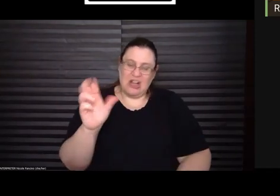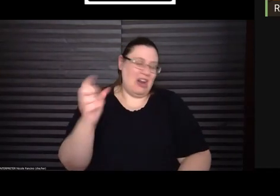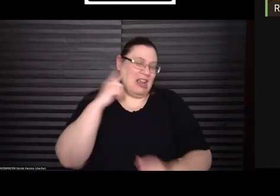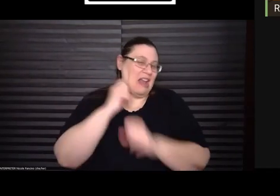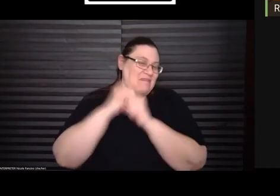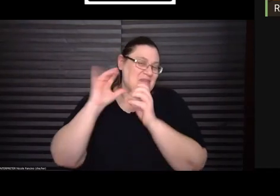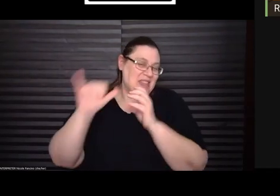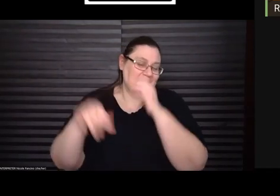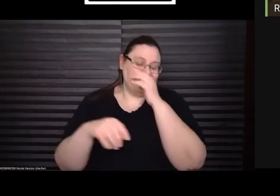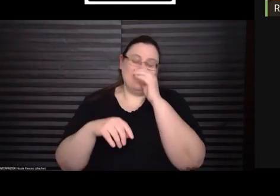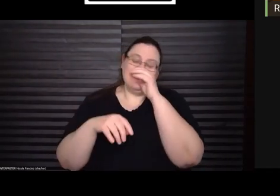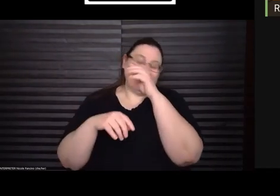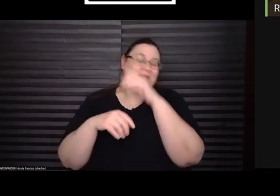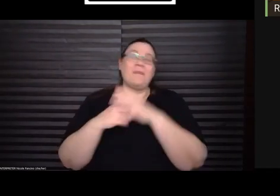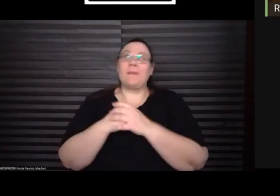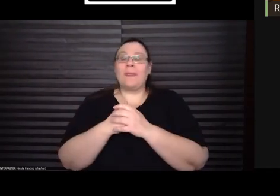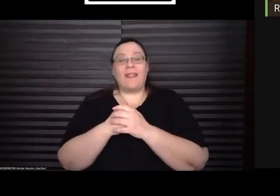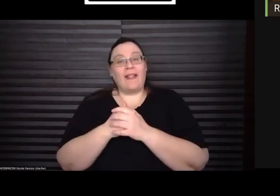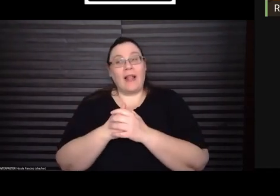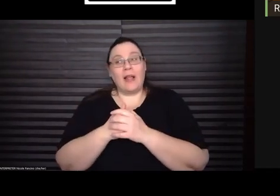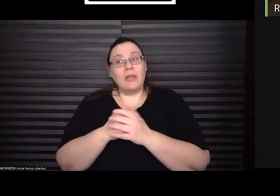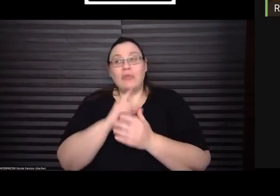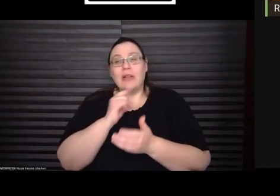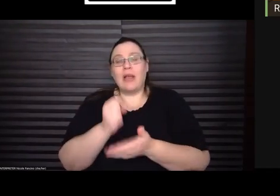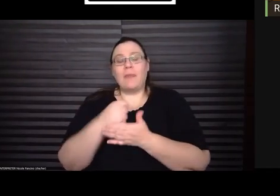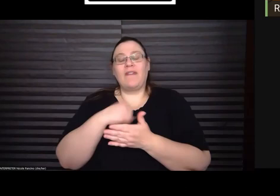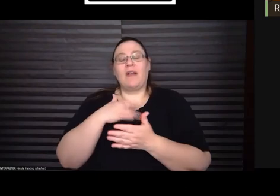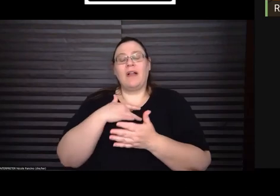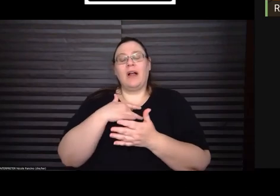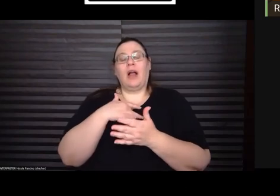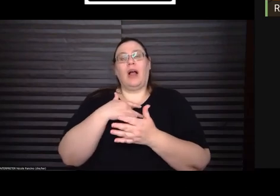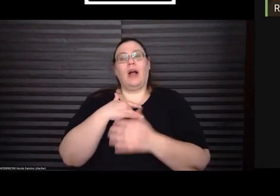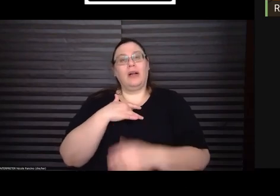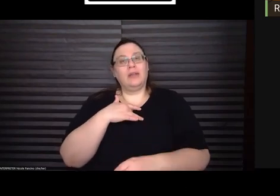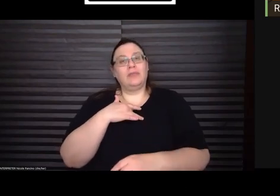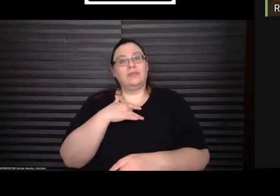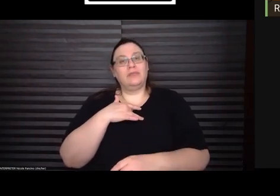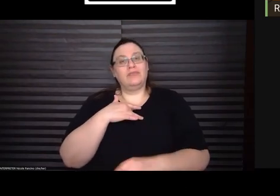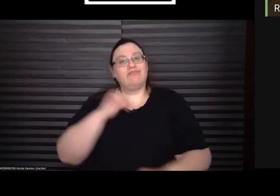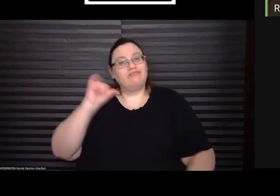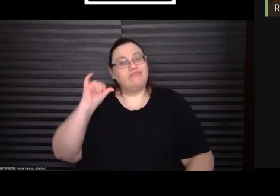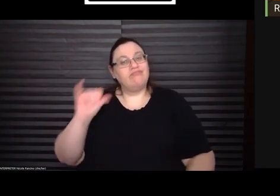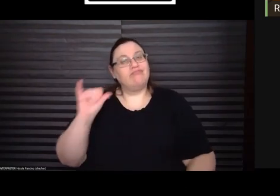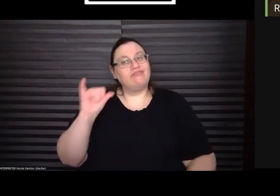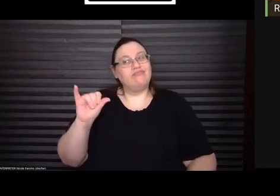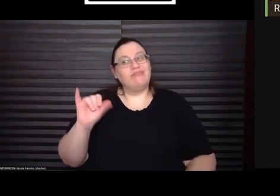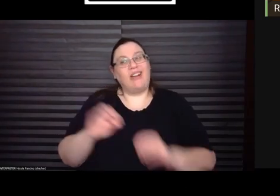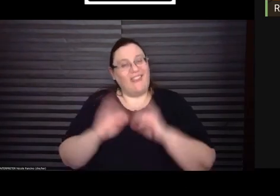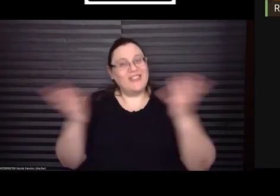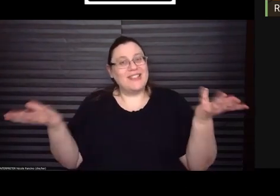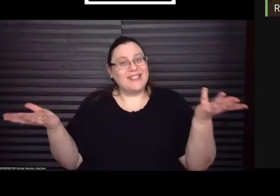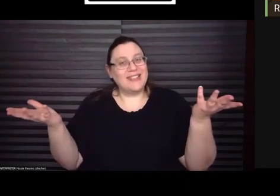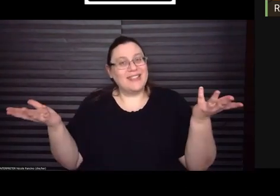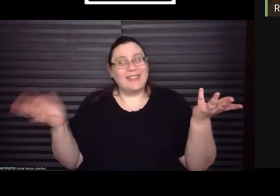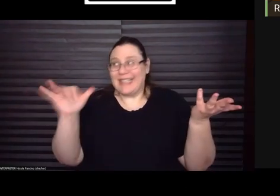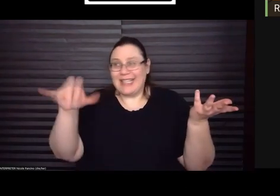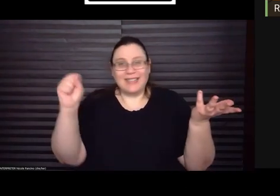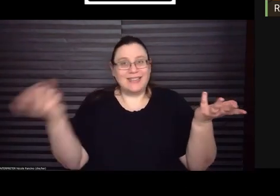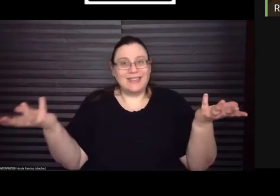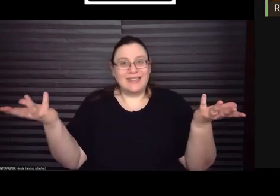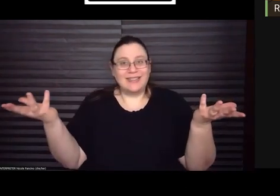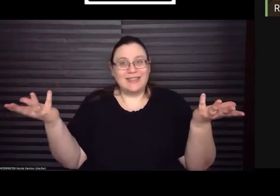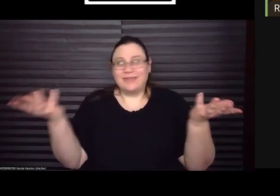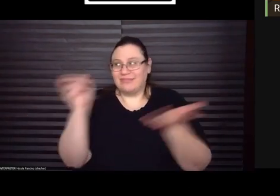are. And it was very reassuring to me. You know, it was just like, oh, you know, obviously, like,